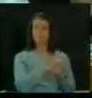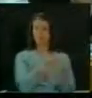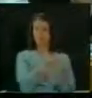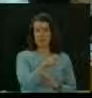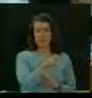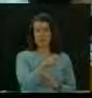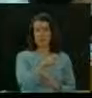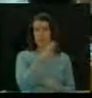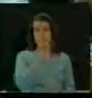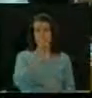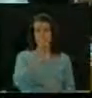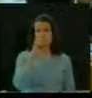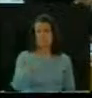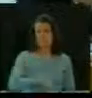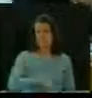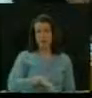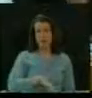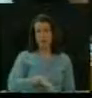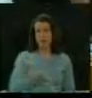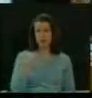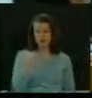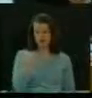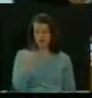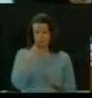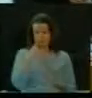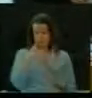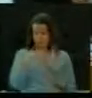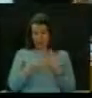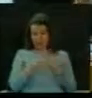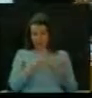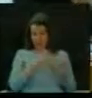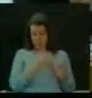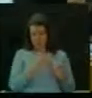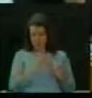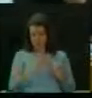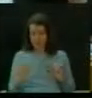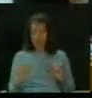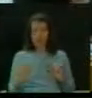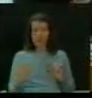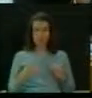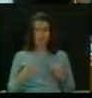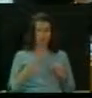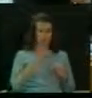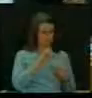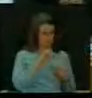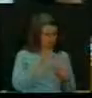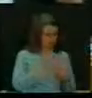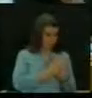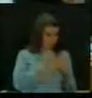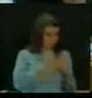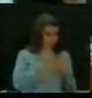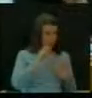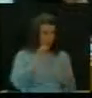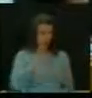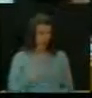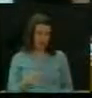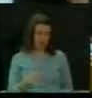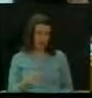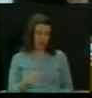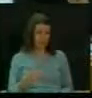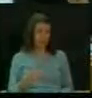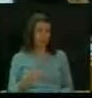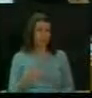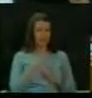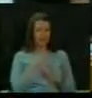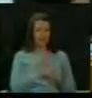needs desperately, because we just read different things about, is it a violation? Is it not a violation? The way